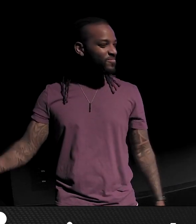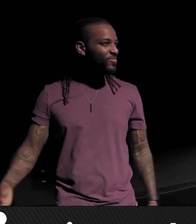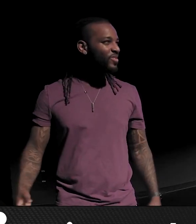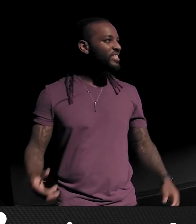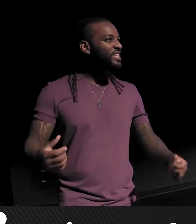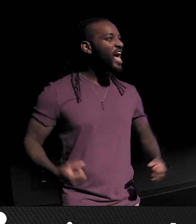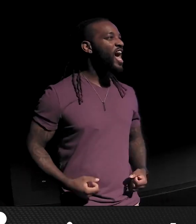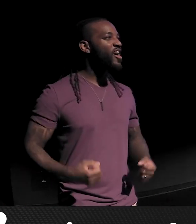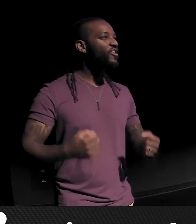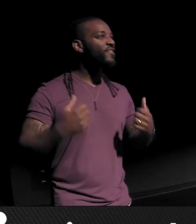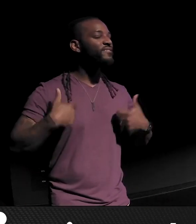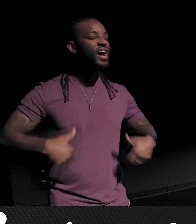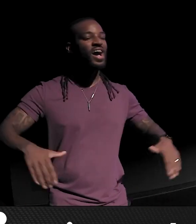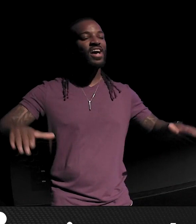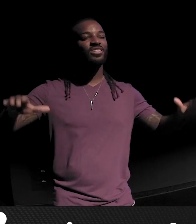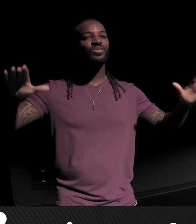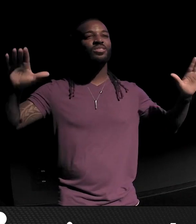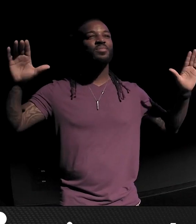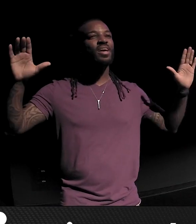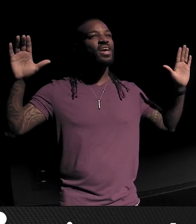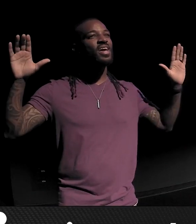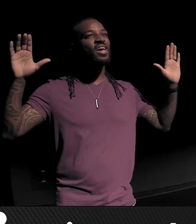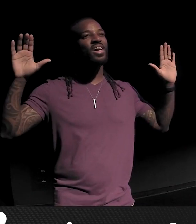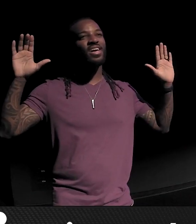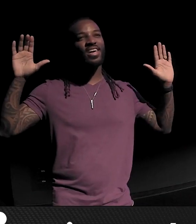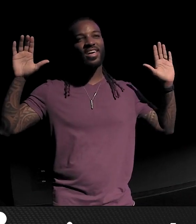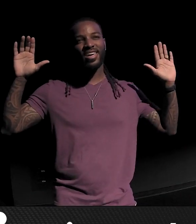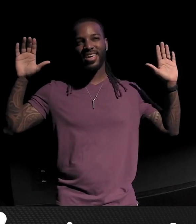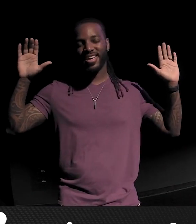What sacrifice was made